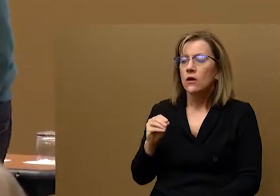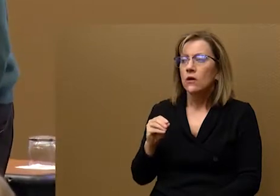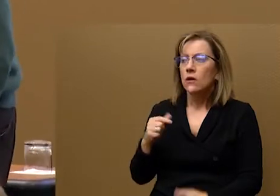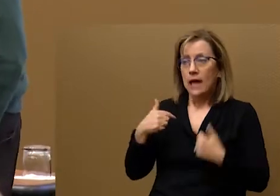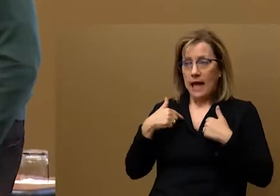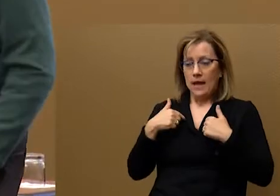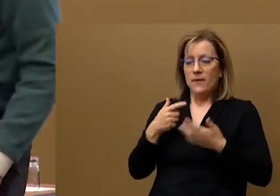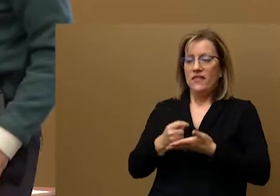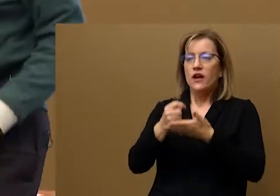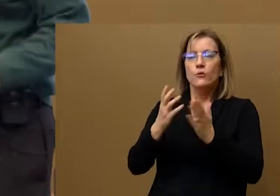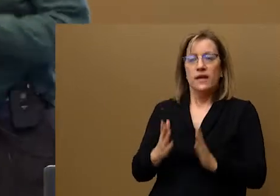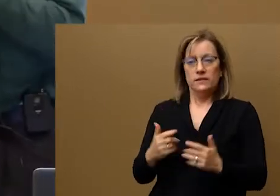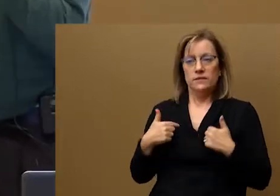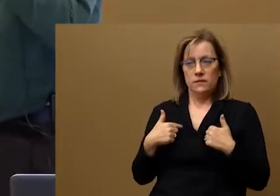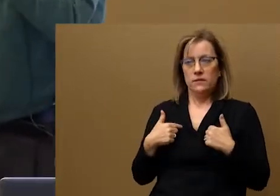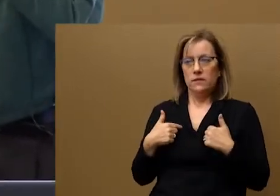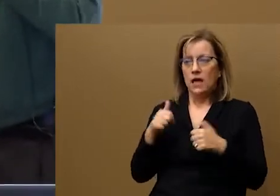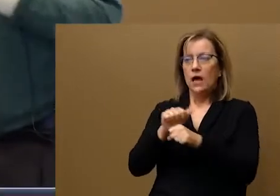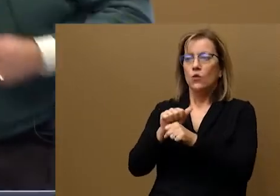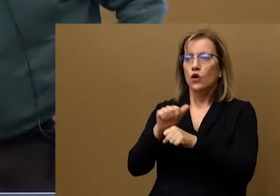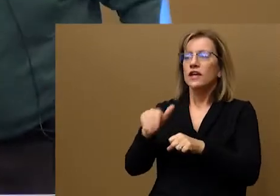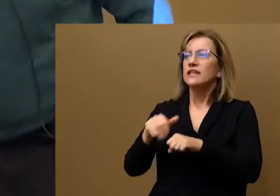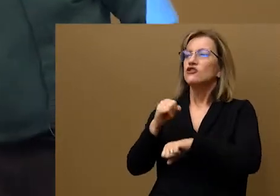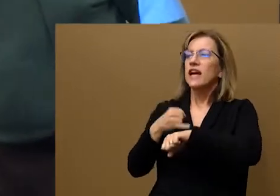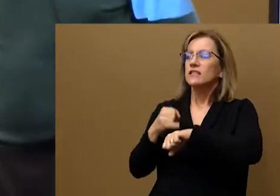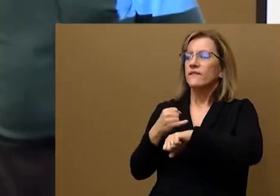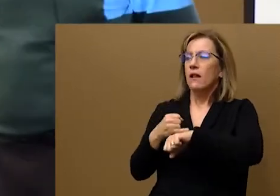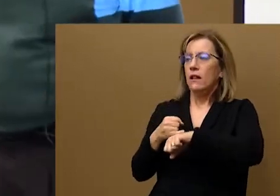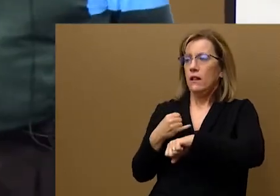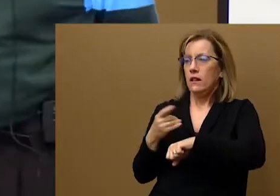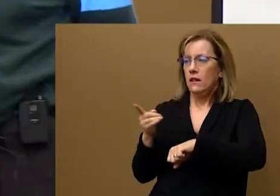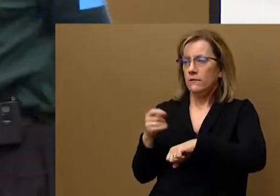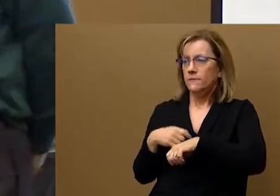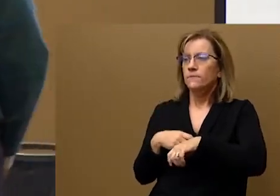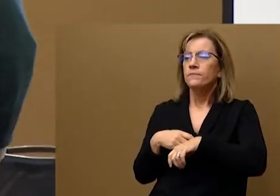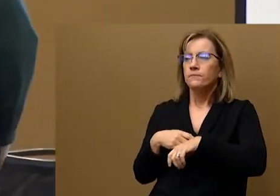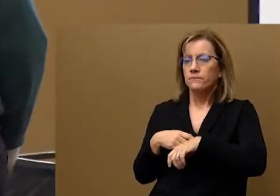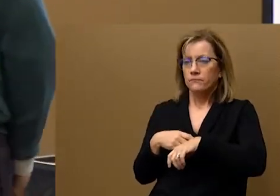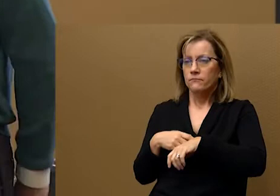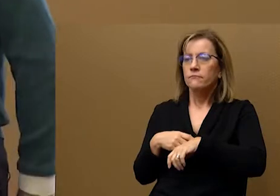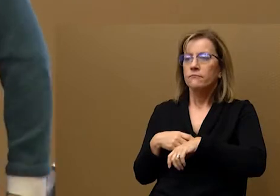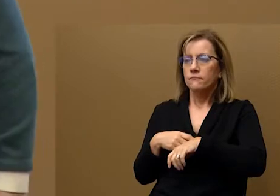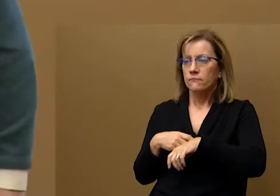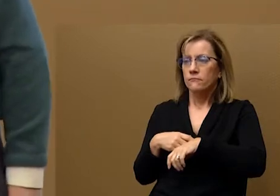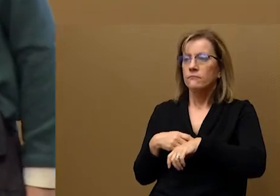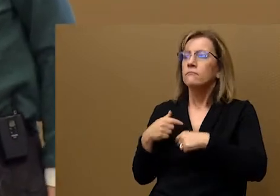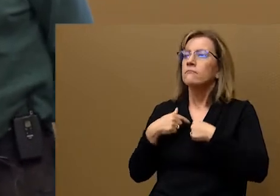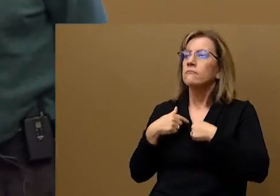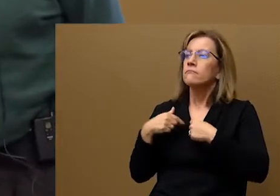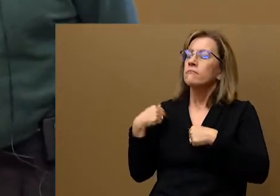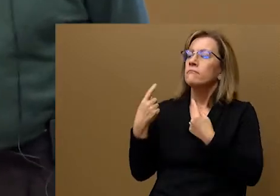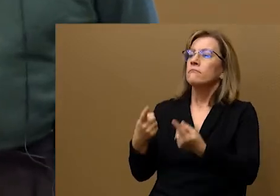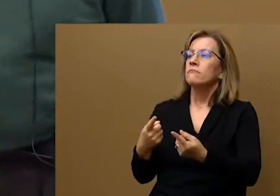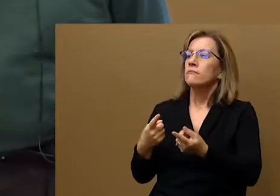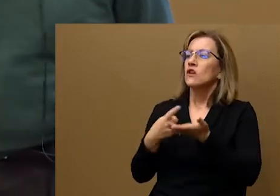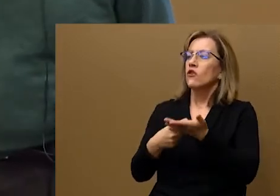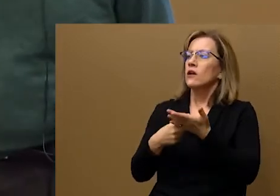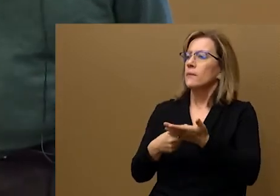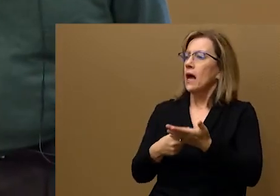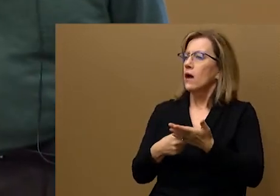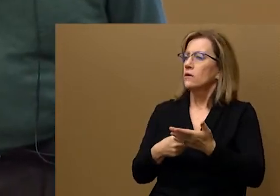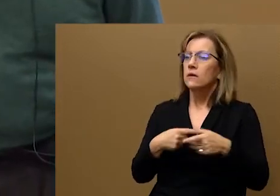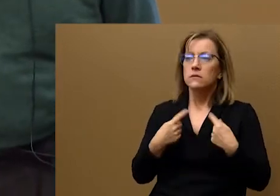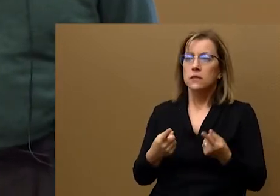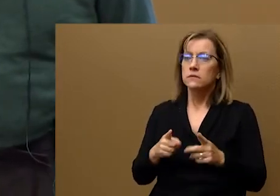So something that I'm a therapist. Okay. I work in Jacksonville, and something that I've been talking